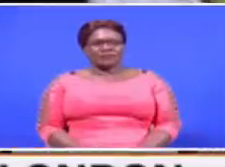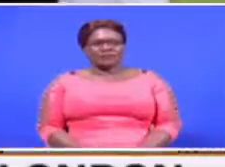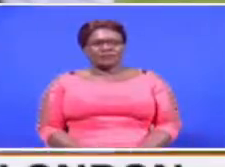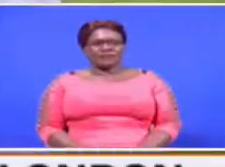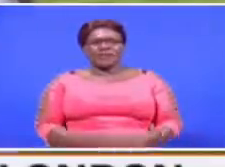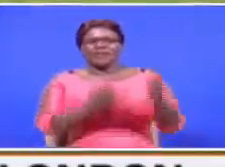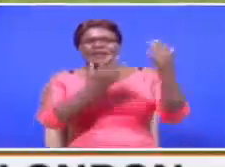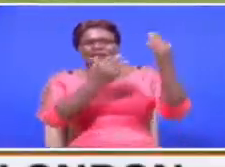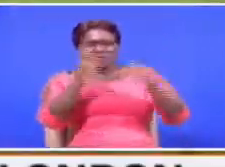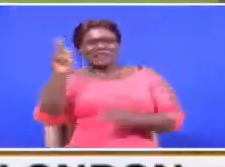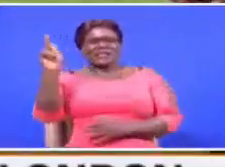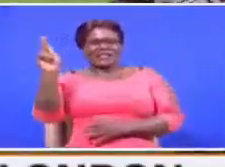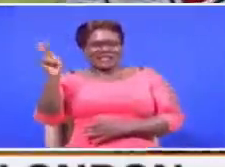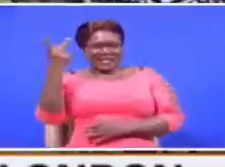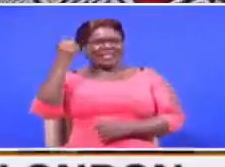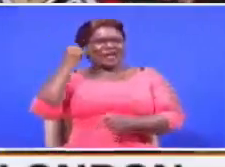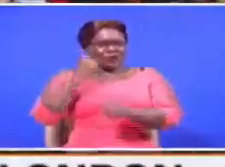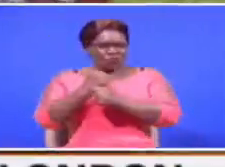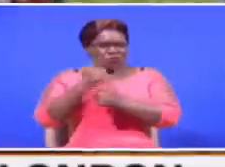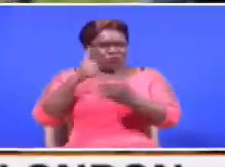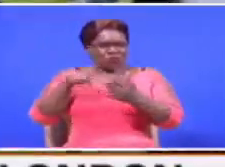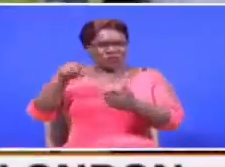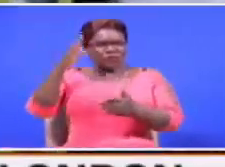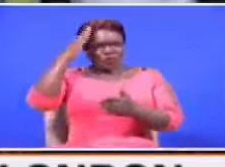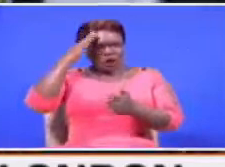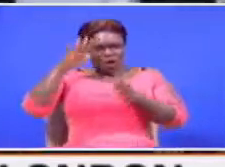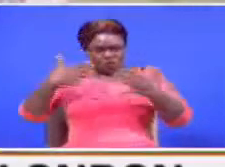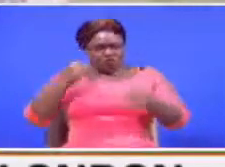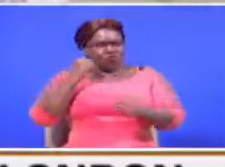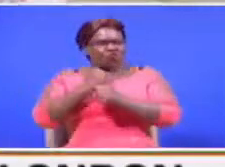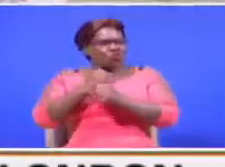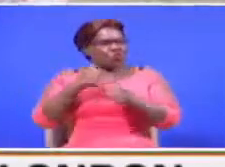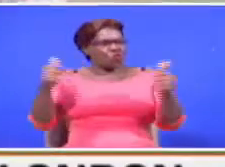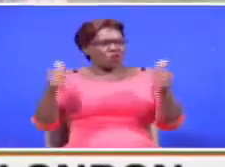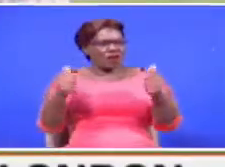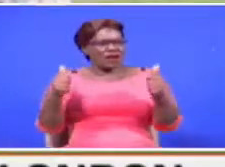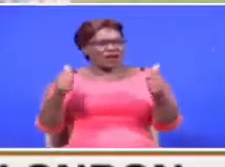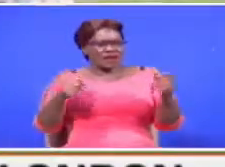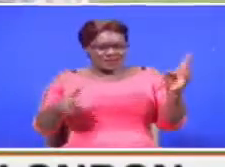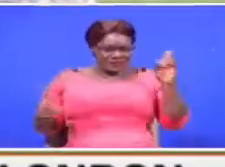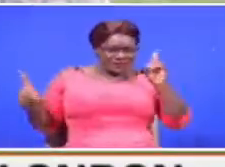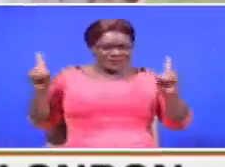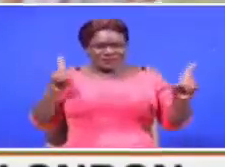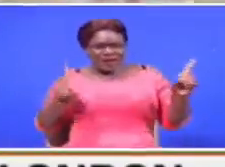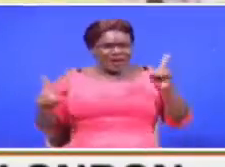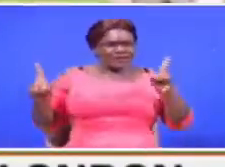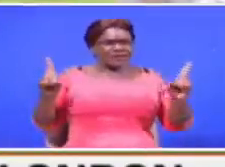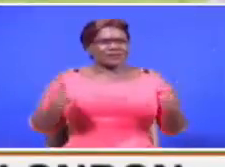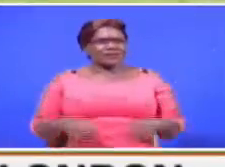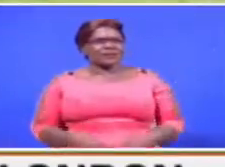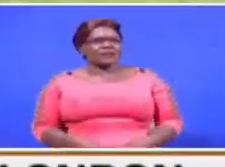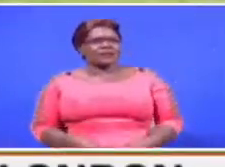then you expect Kenyans to do what they know how to so well, turn up.